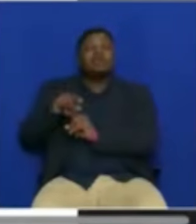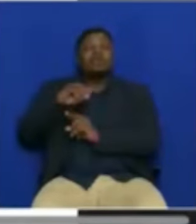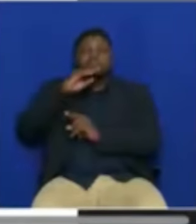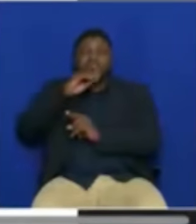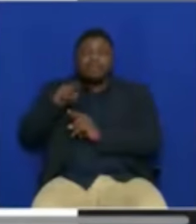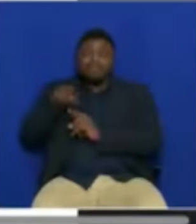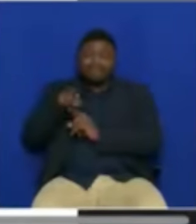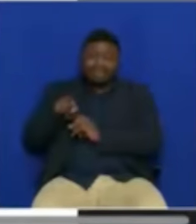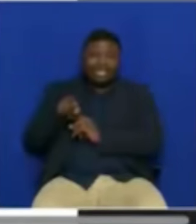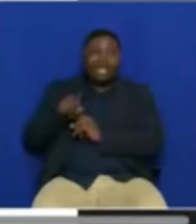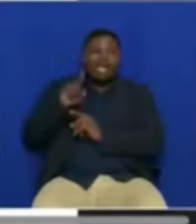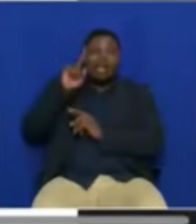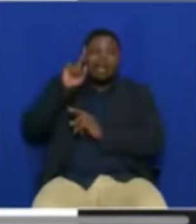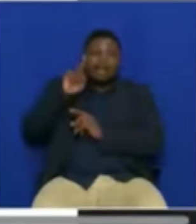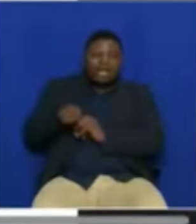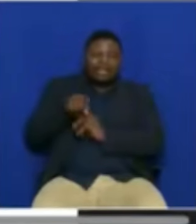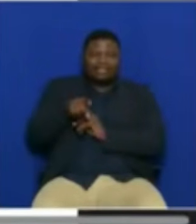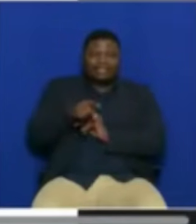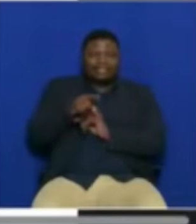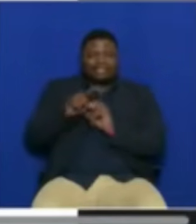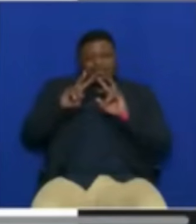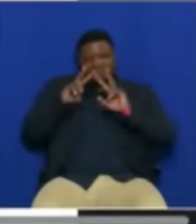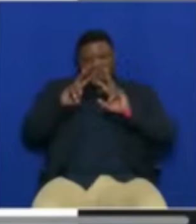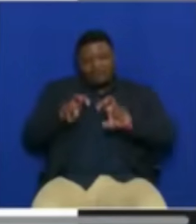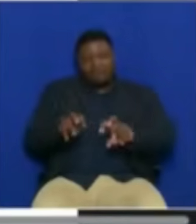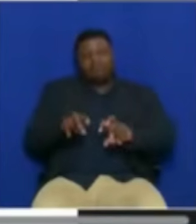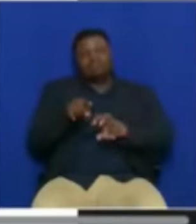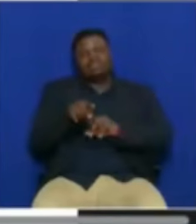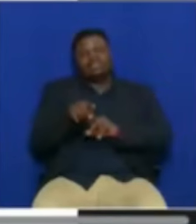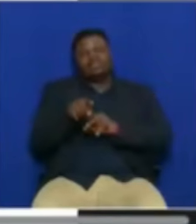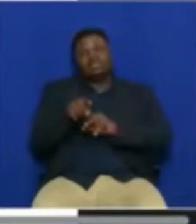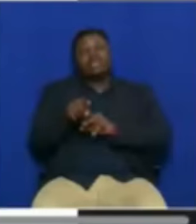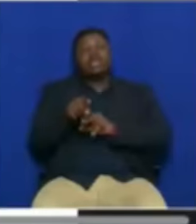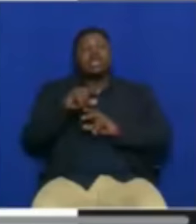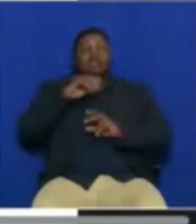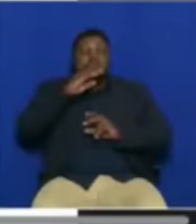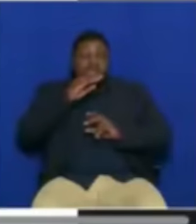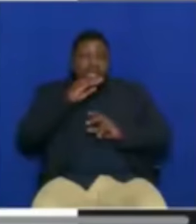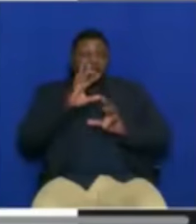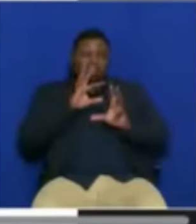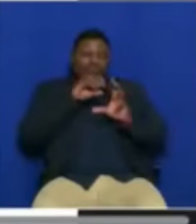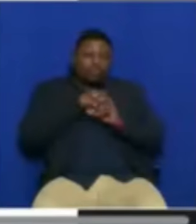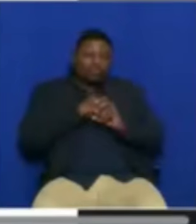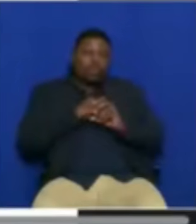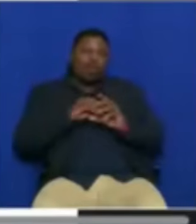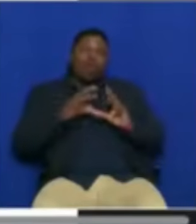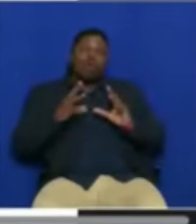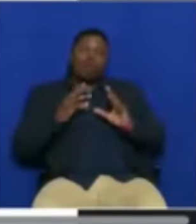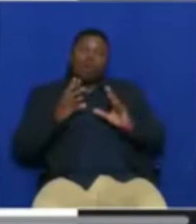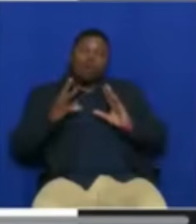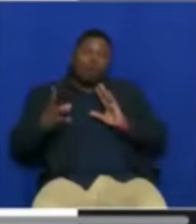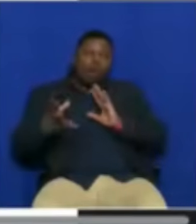other investigations. Is that where we land? Starting with General Kumalo. Yes, when you look at this